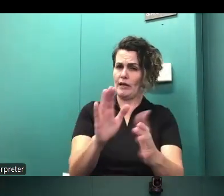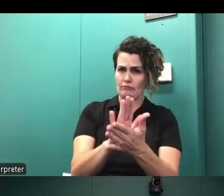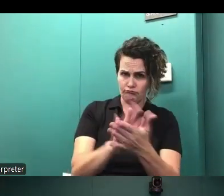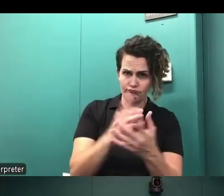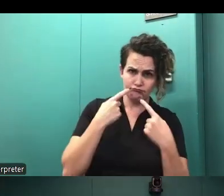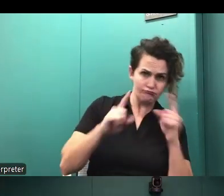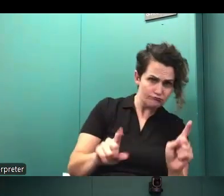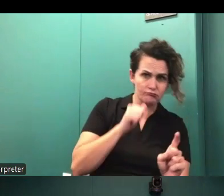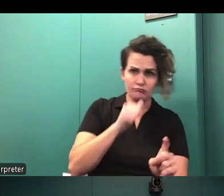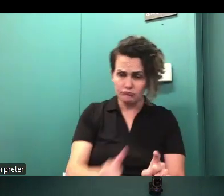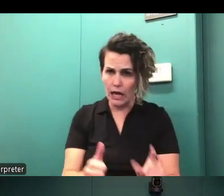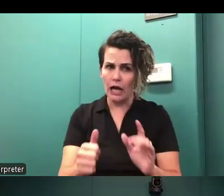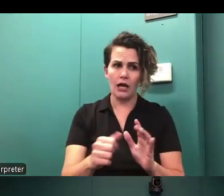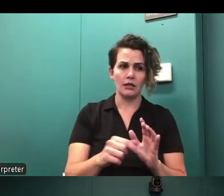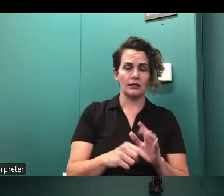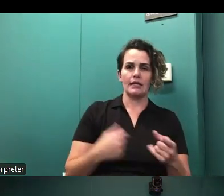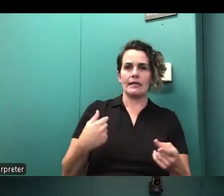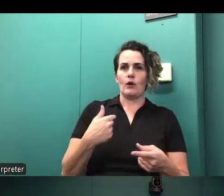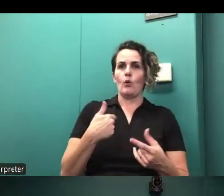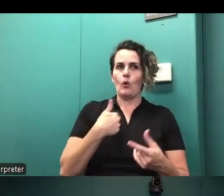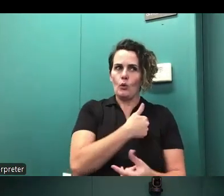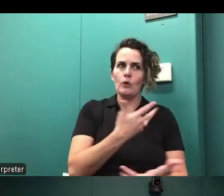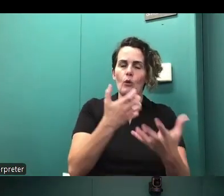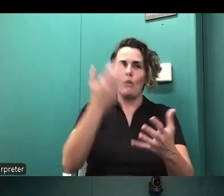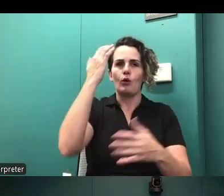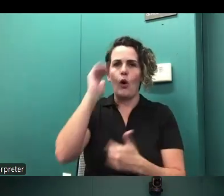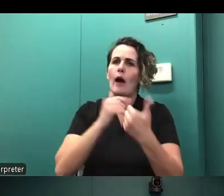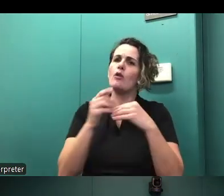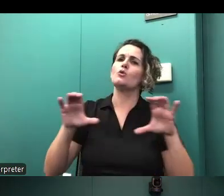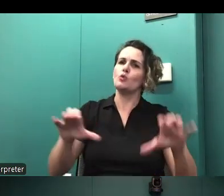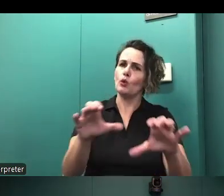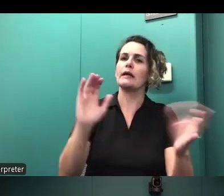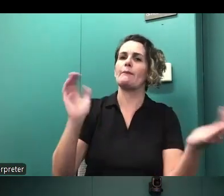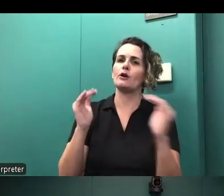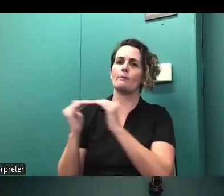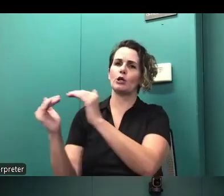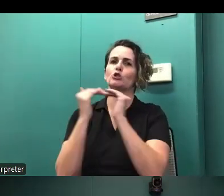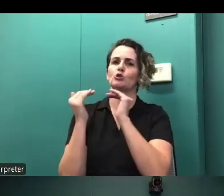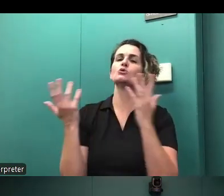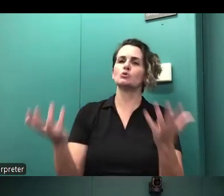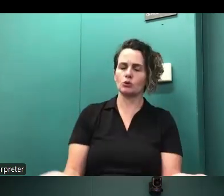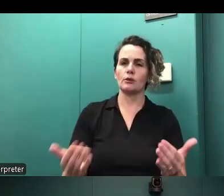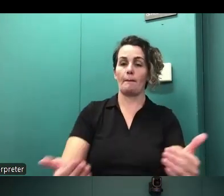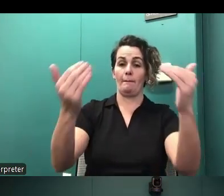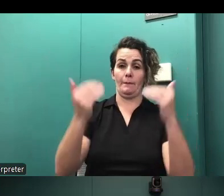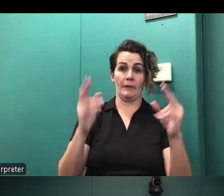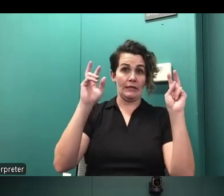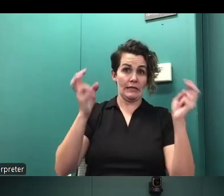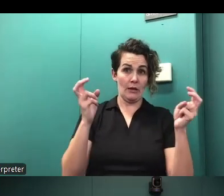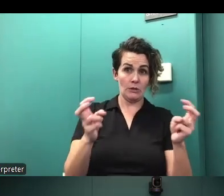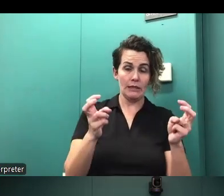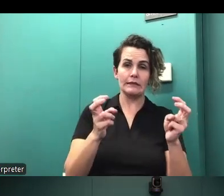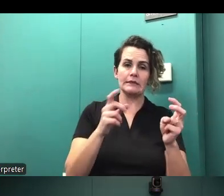that's something that we want to know. And we're not in the classroom every day. So how are they doing academically compared to their peers? Are there any subjects that need support